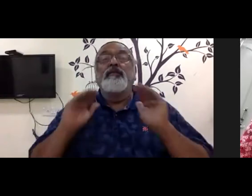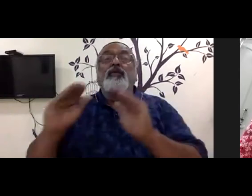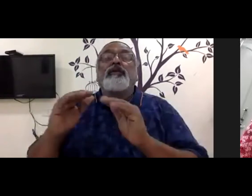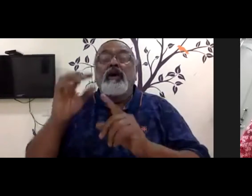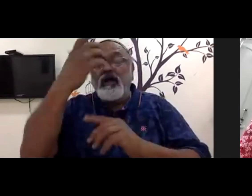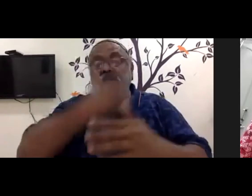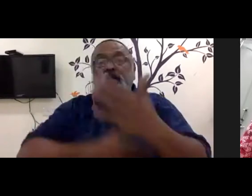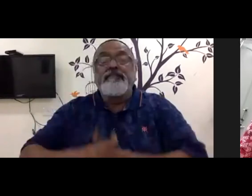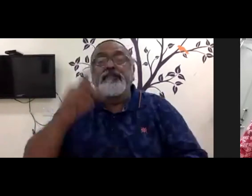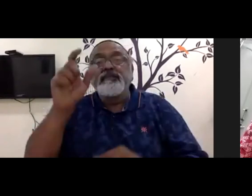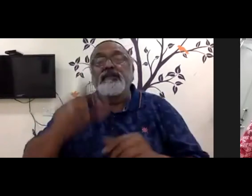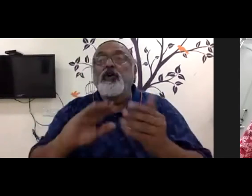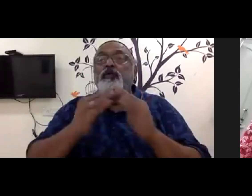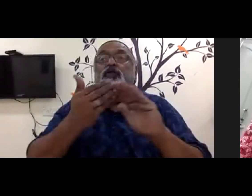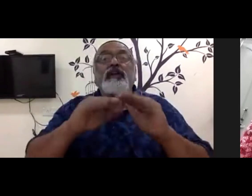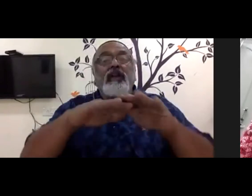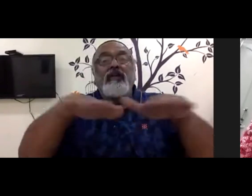Just give your ideas.